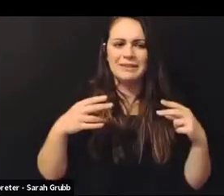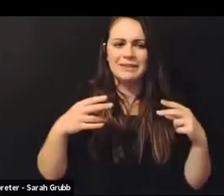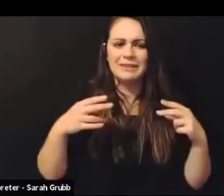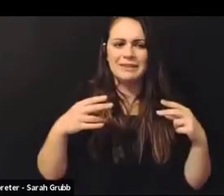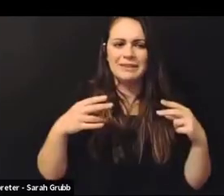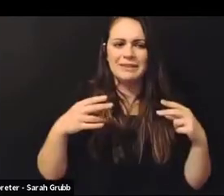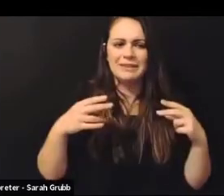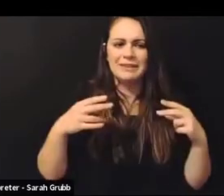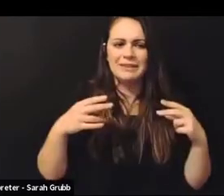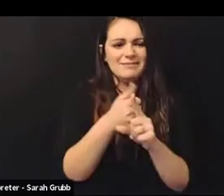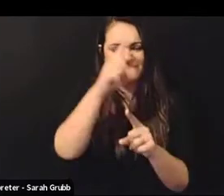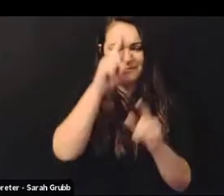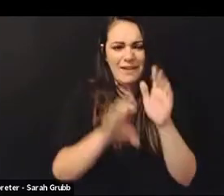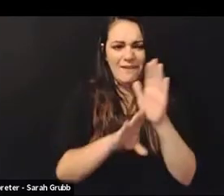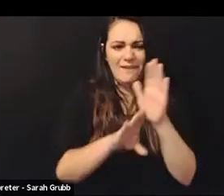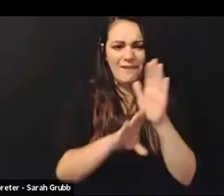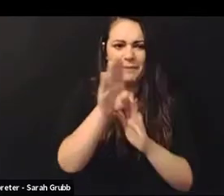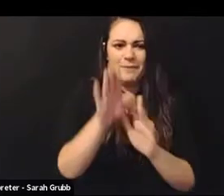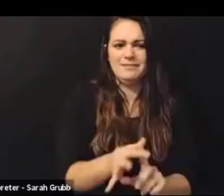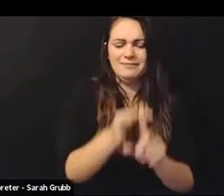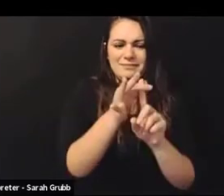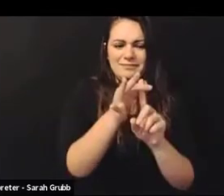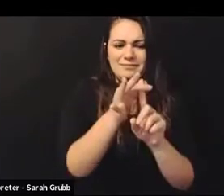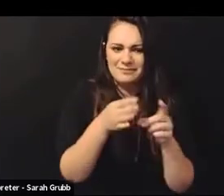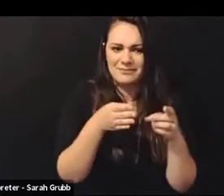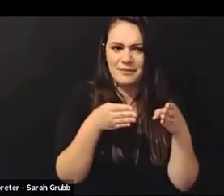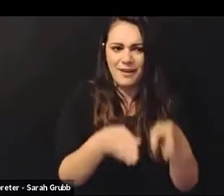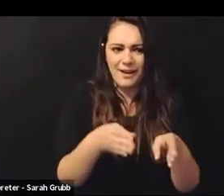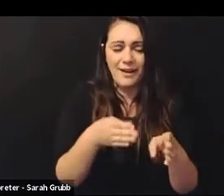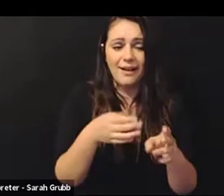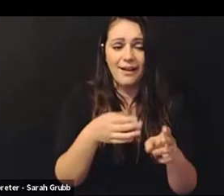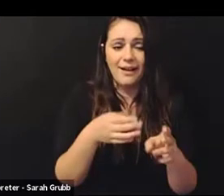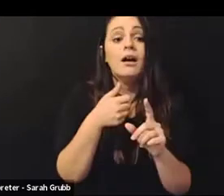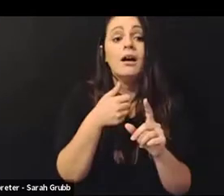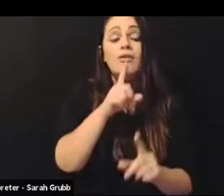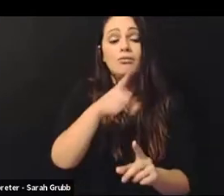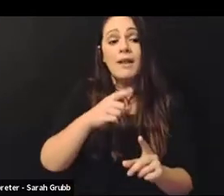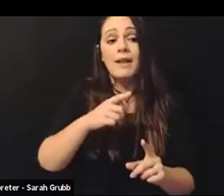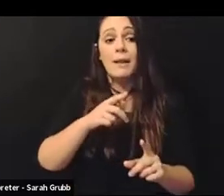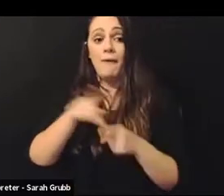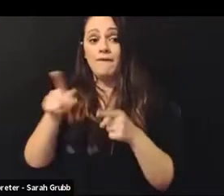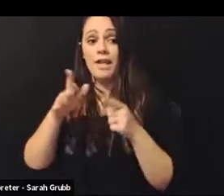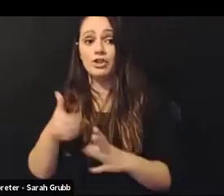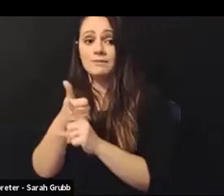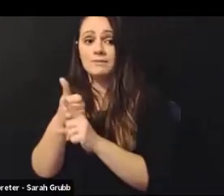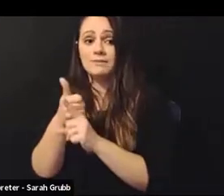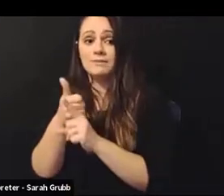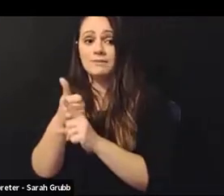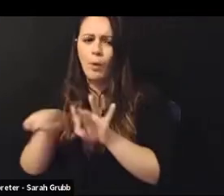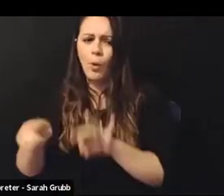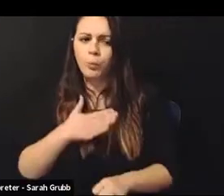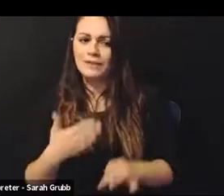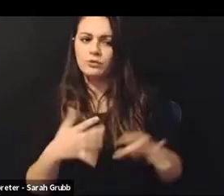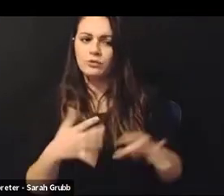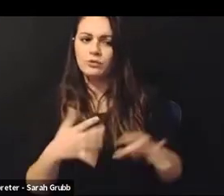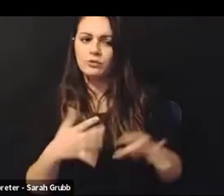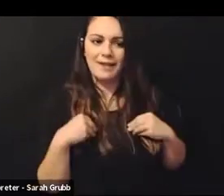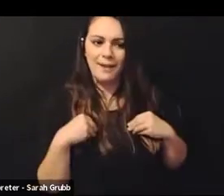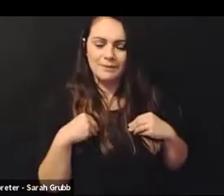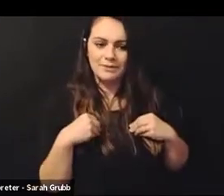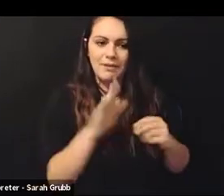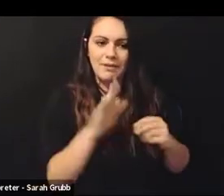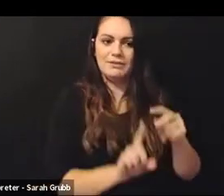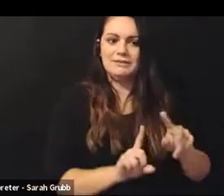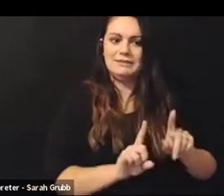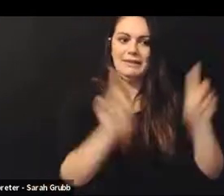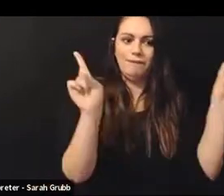development who's more dependent on a professional's willingness to accept this and act accordingly than any